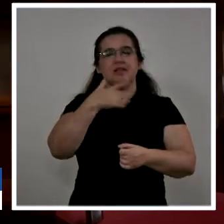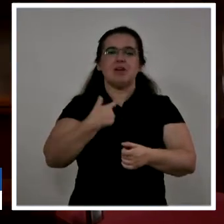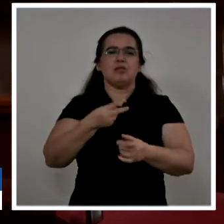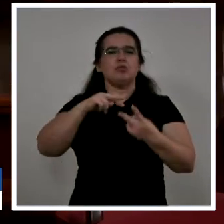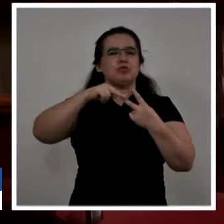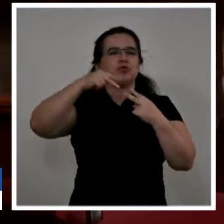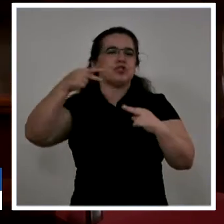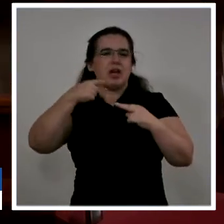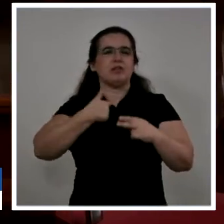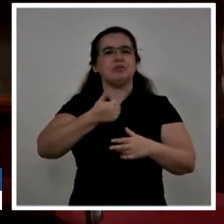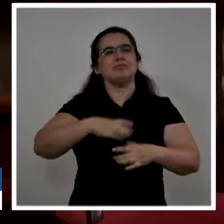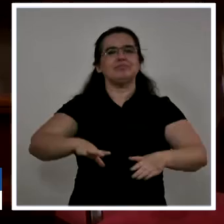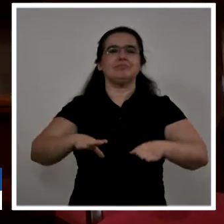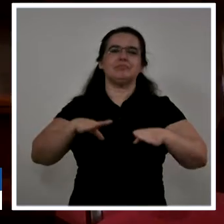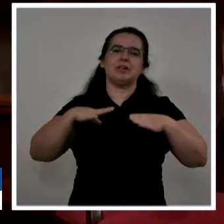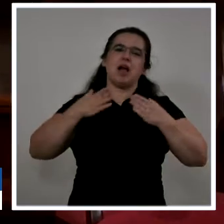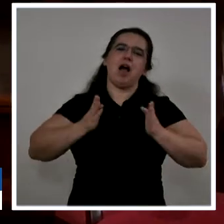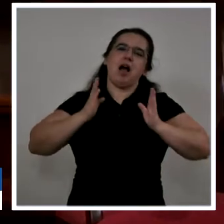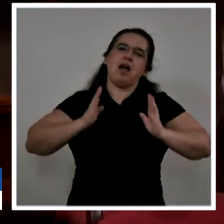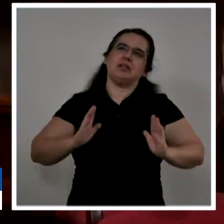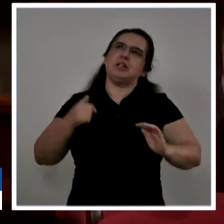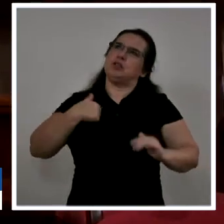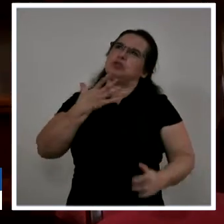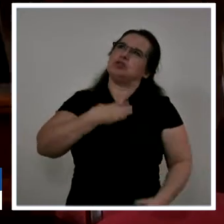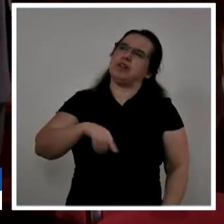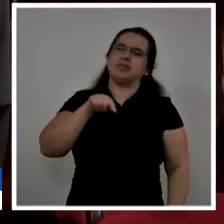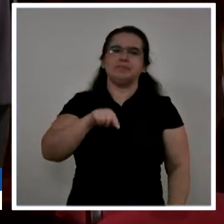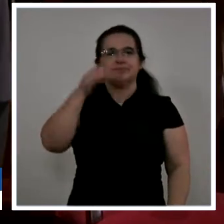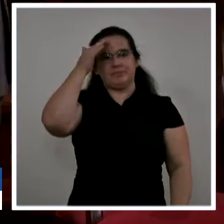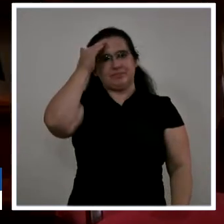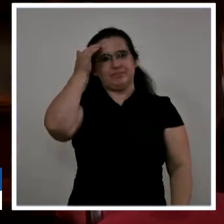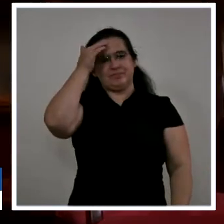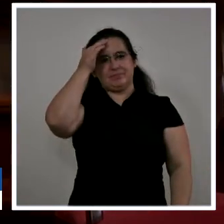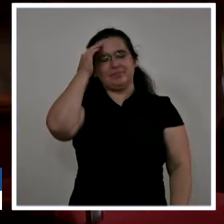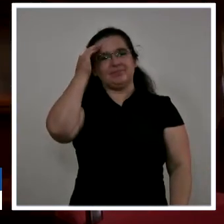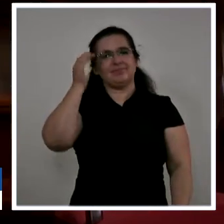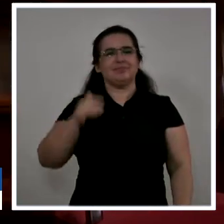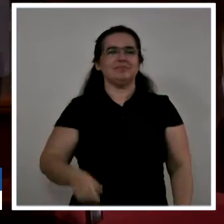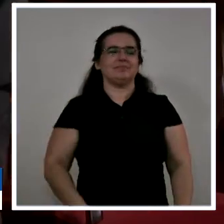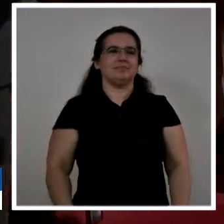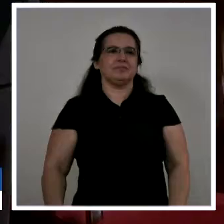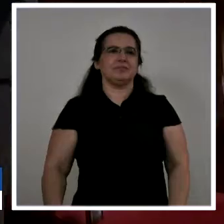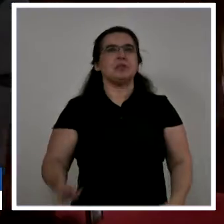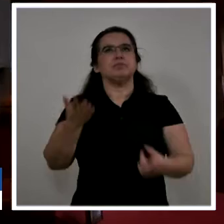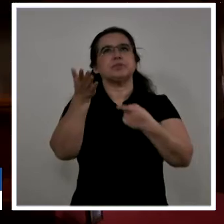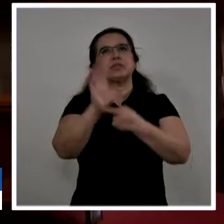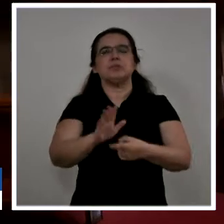I think I'd like the feel good gene. Eu não me importava de ter este gene. I think I'd like to be born happy. Por